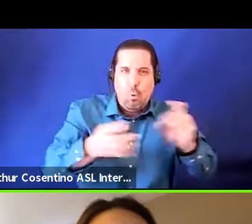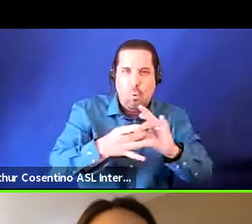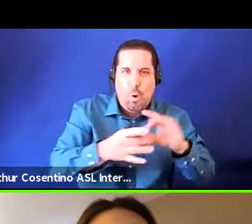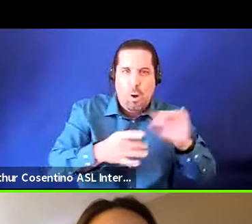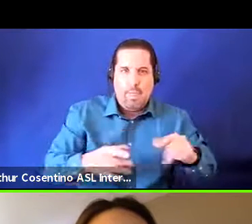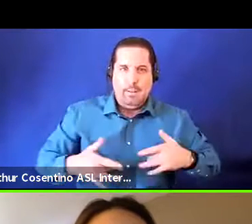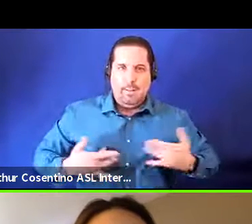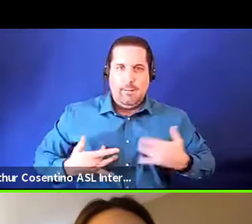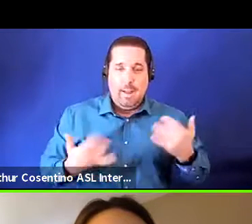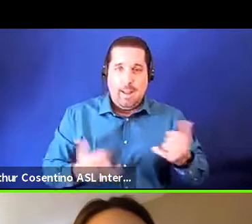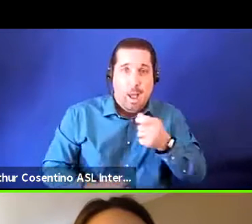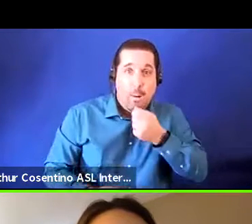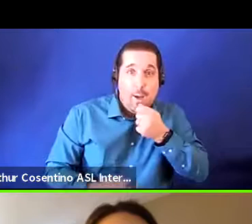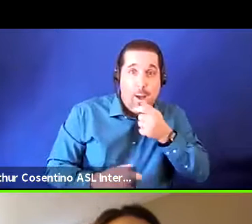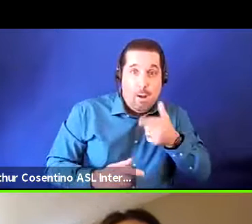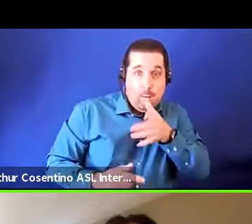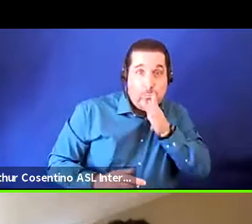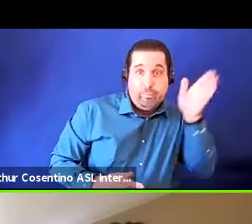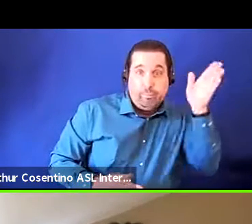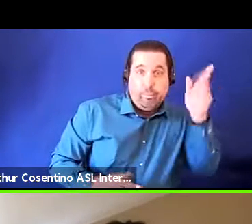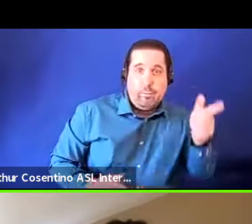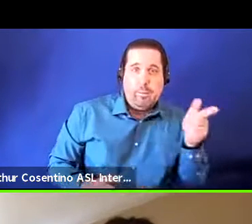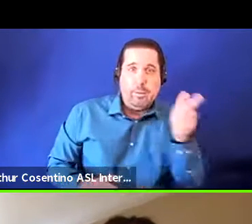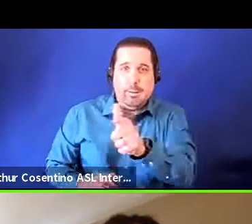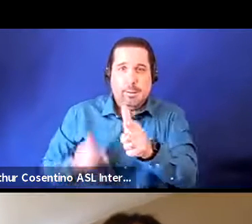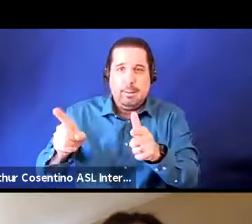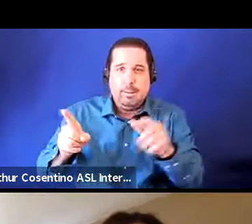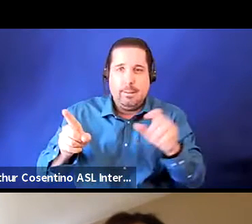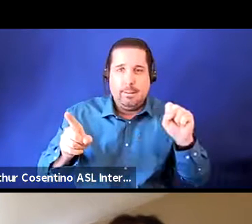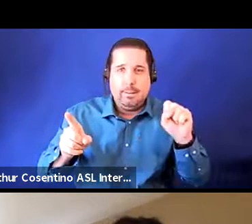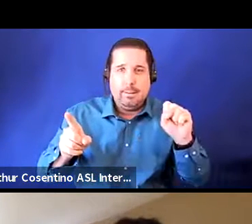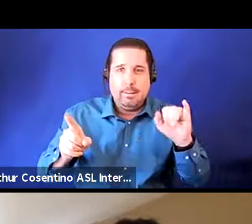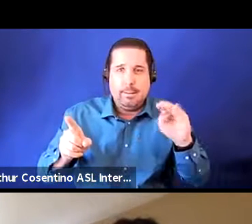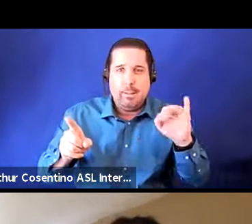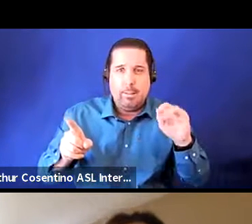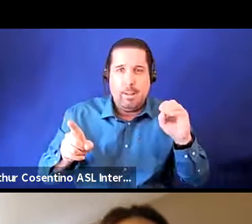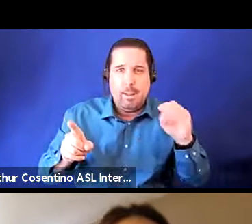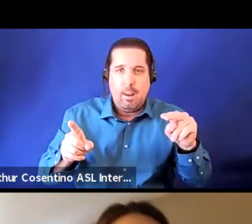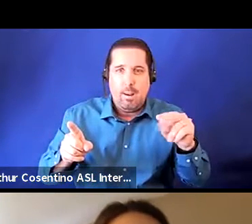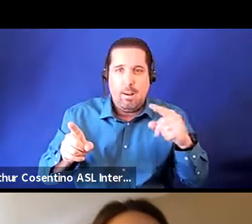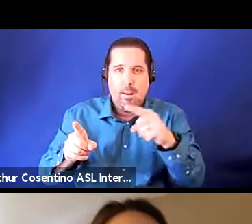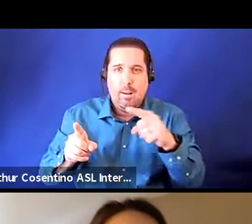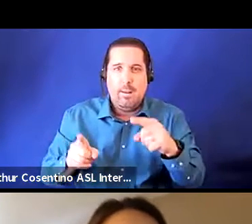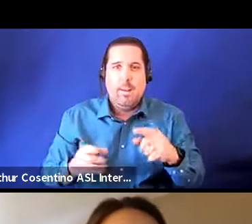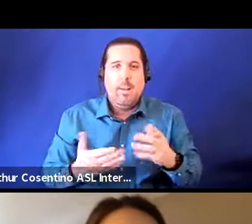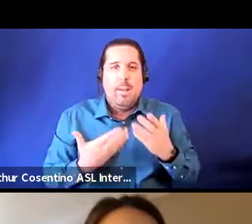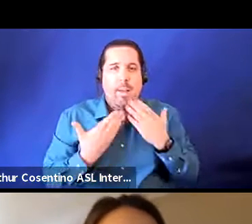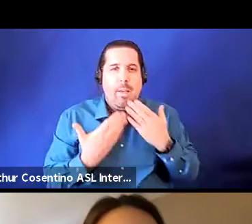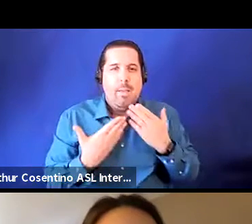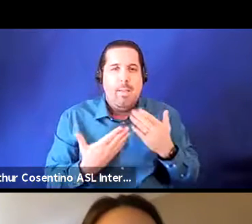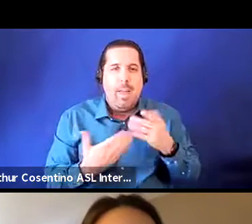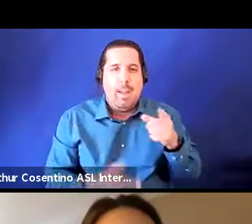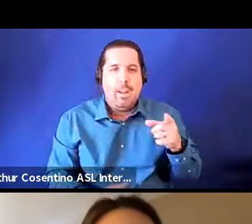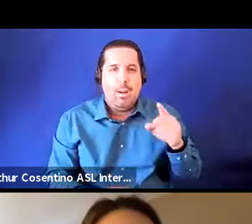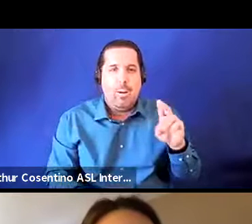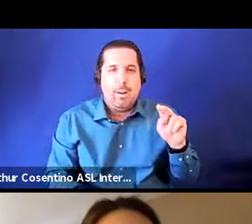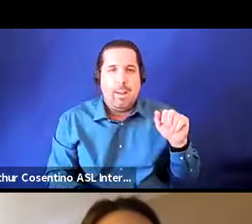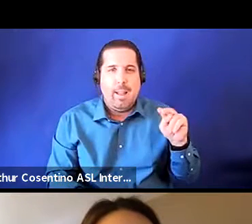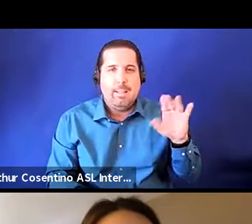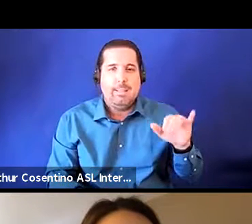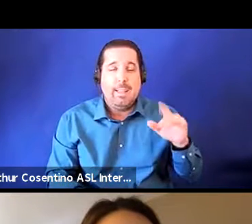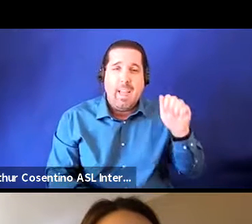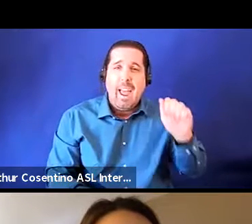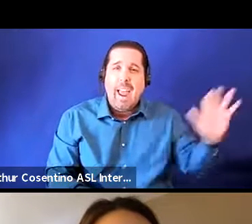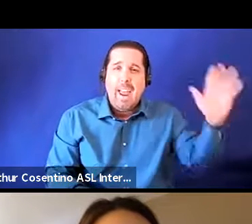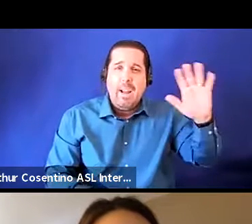pass the mic to Simeon. Thanks so much, Nancy. I want to just say a quick word about the Asian